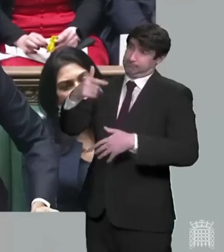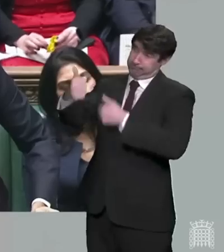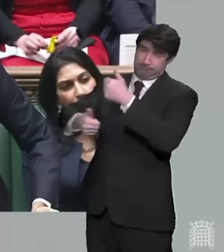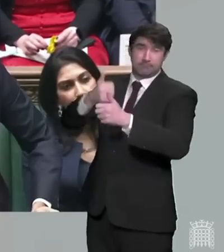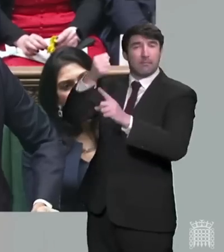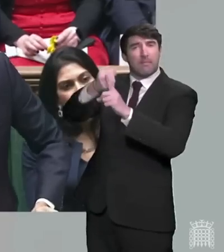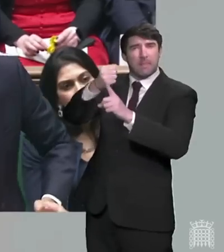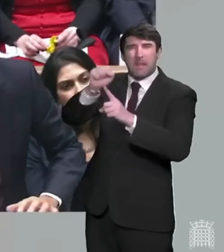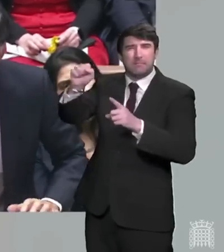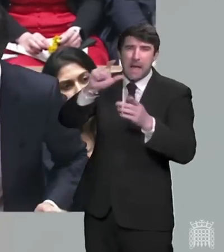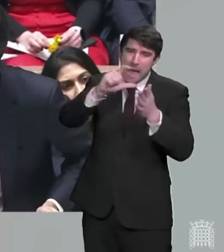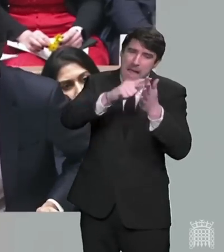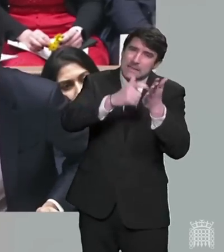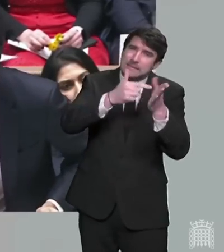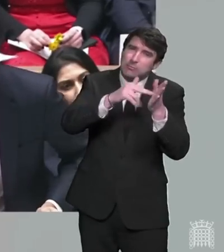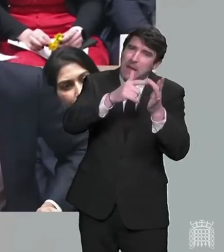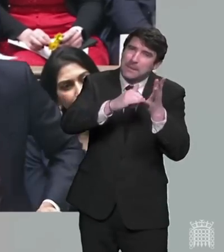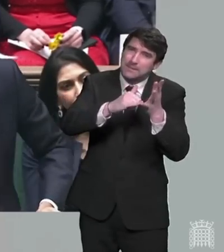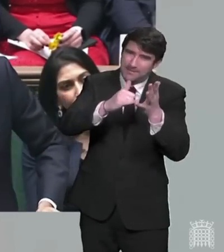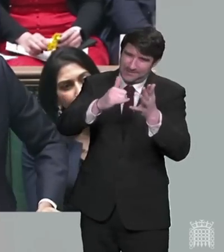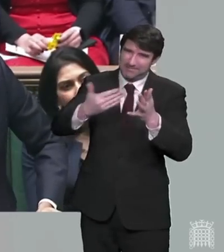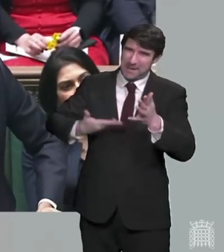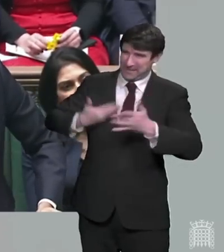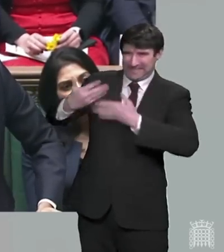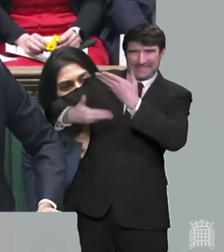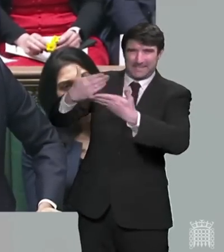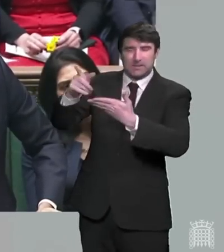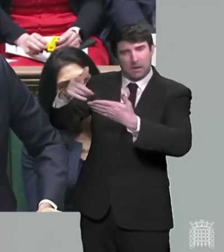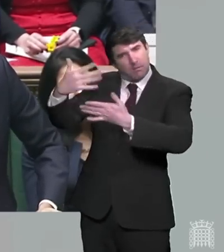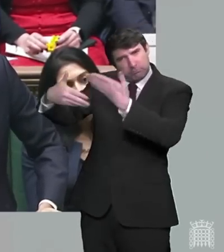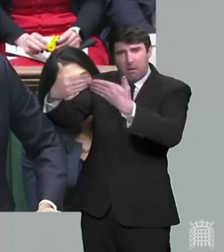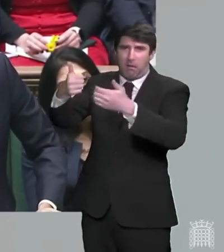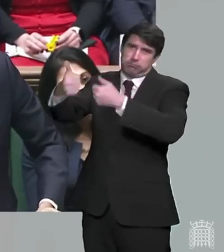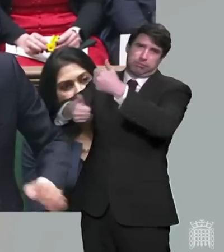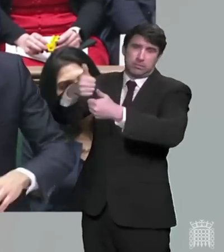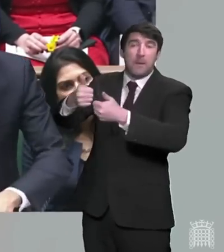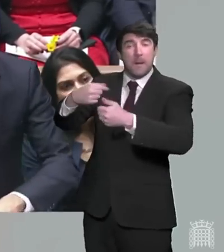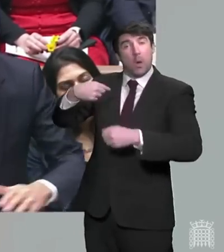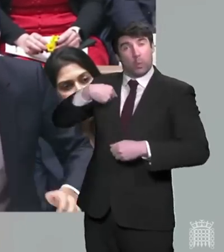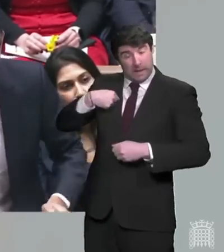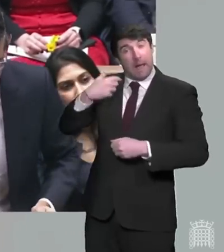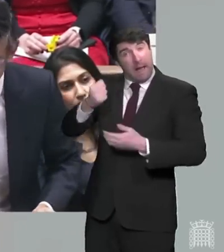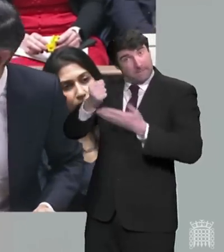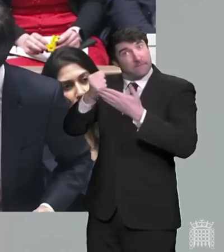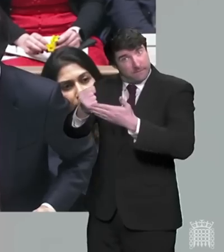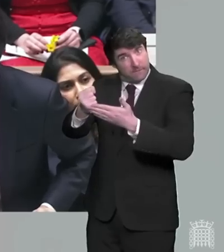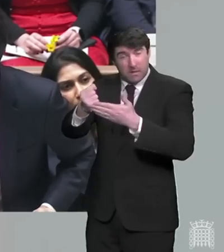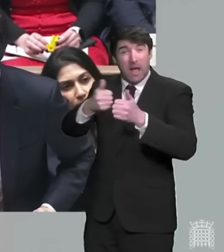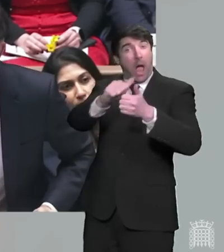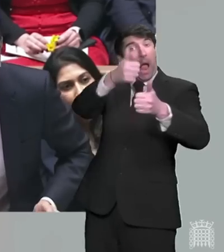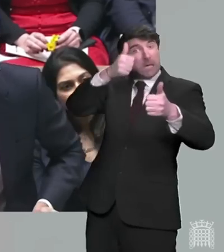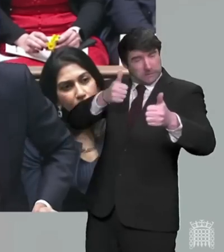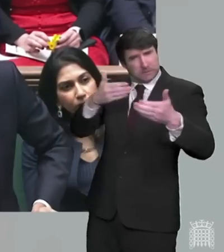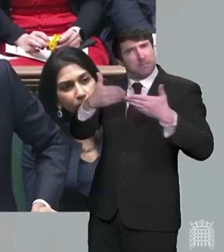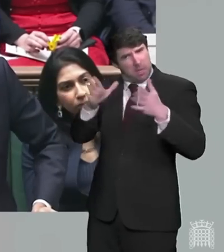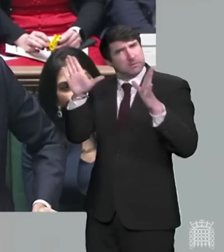and rightly so. It's been a pleasure to meet with him and his businesses in the past. He'll know that our energy bill discount scheme does support businesses with their energy